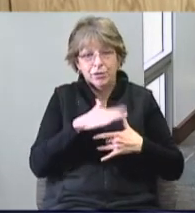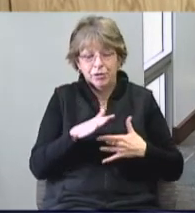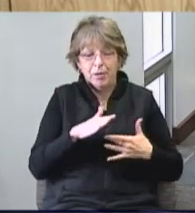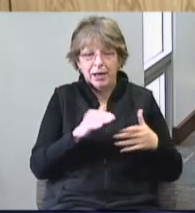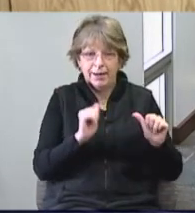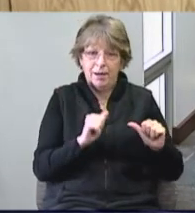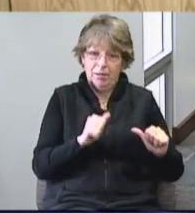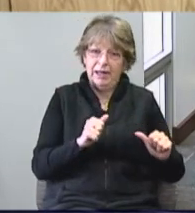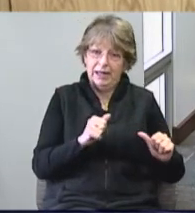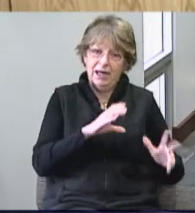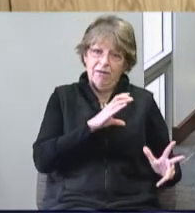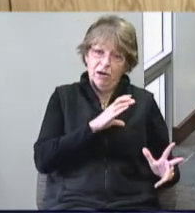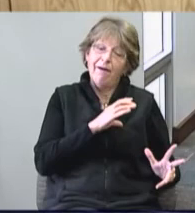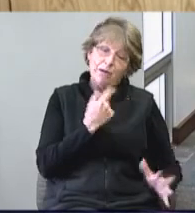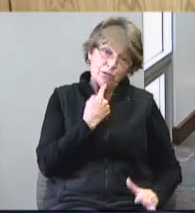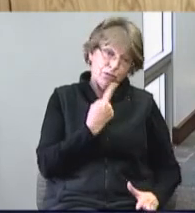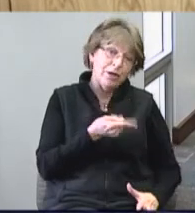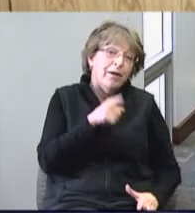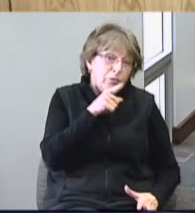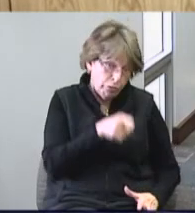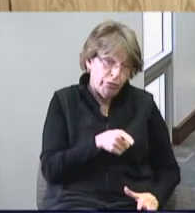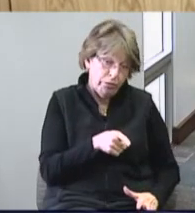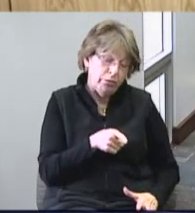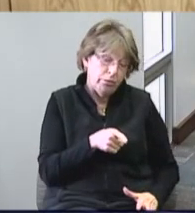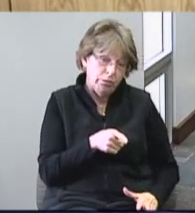truthfulness of our officers. So,